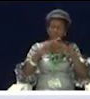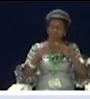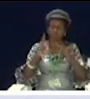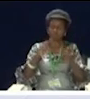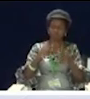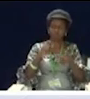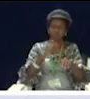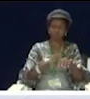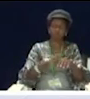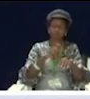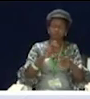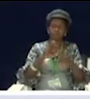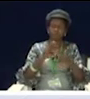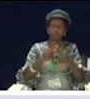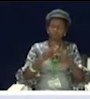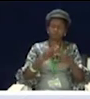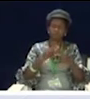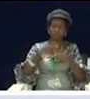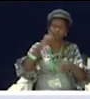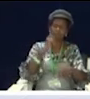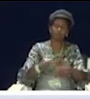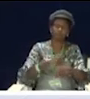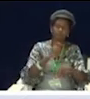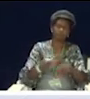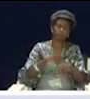time with him.